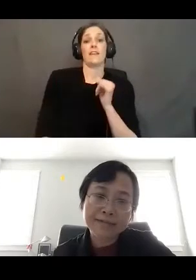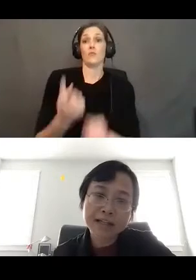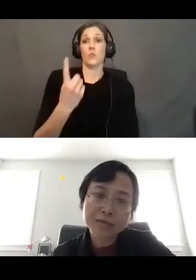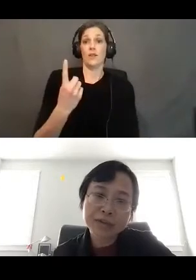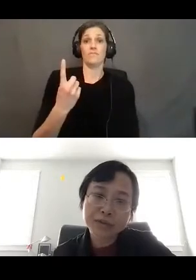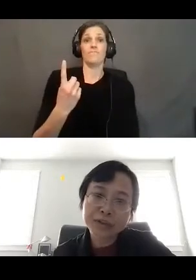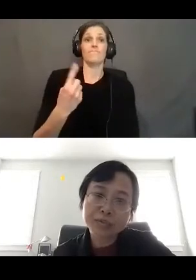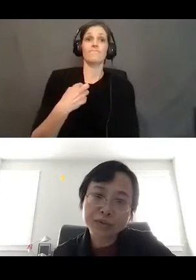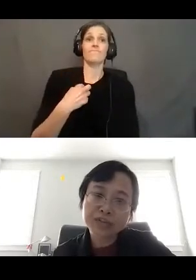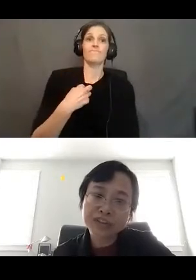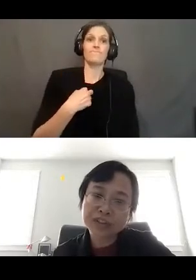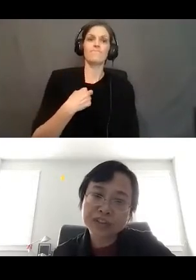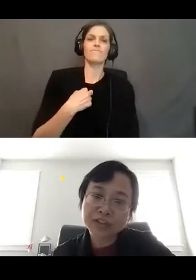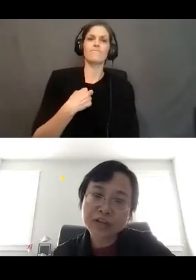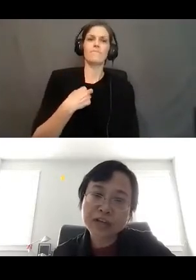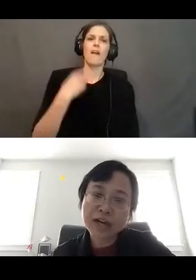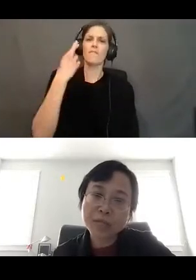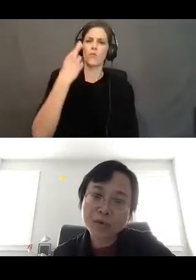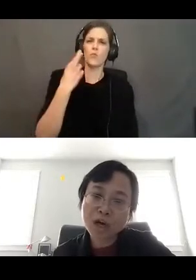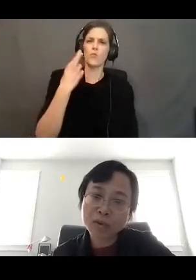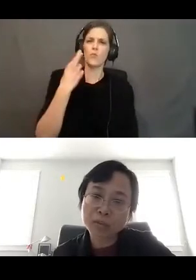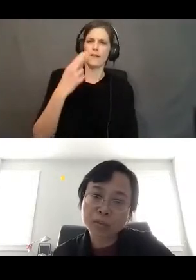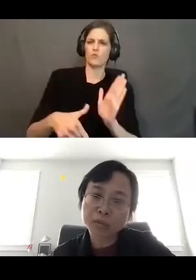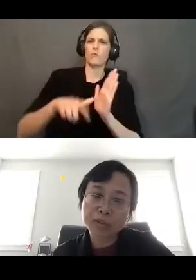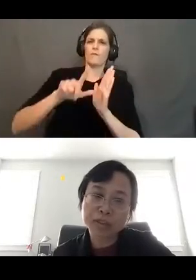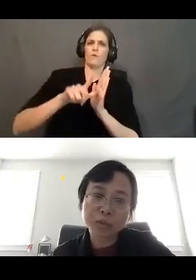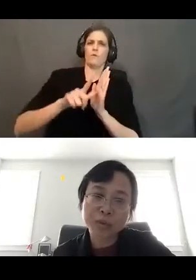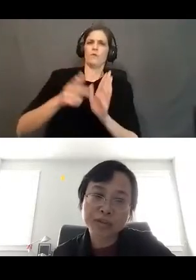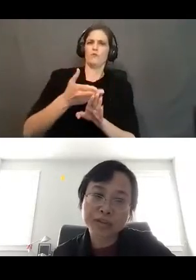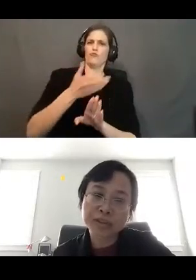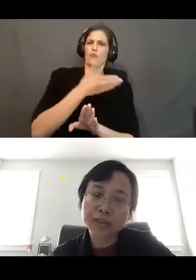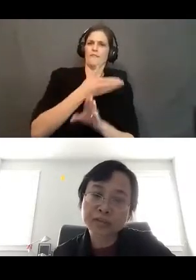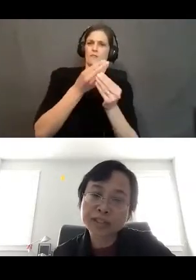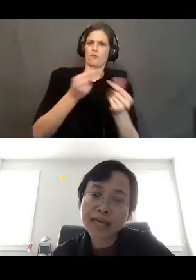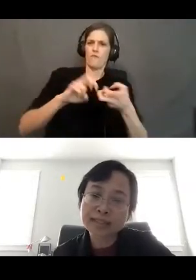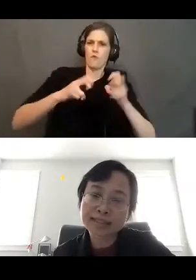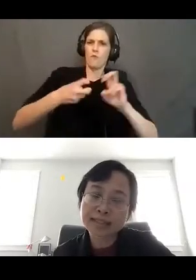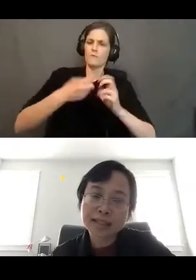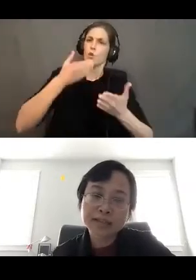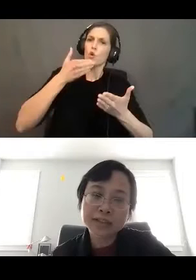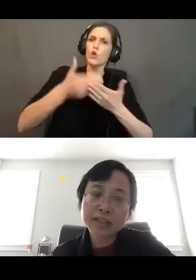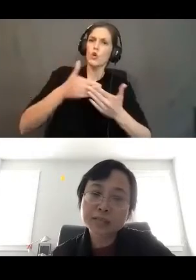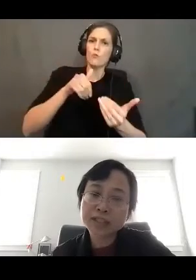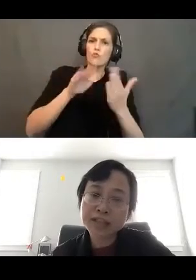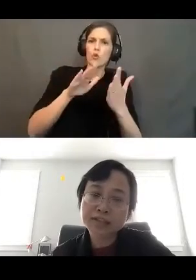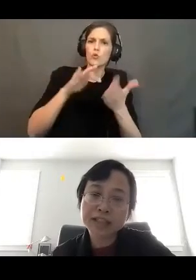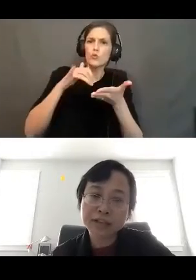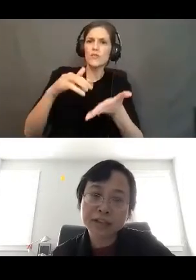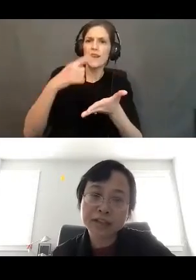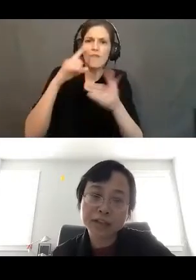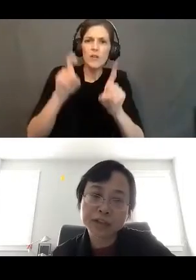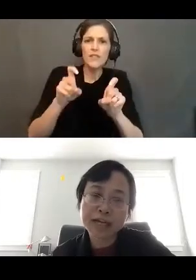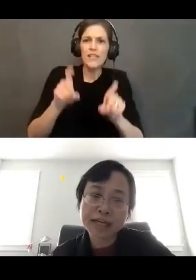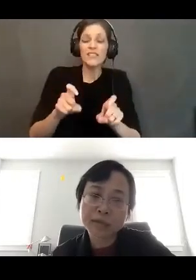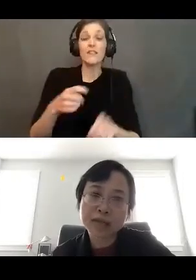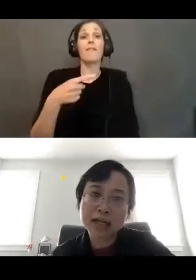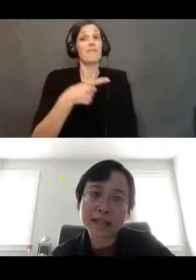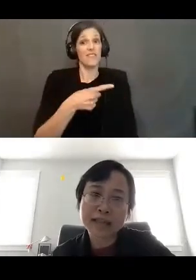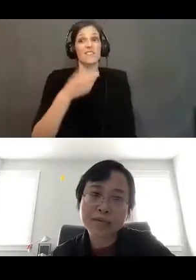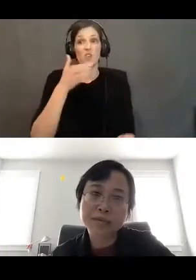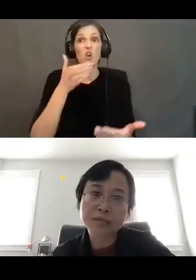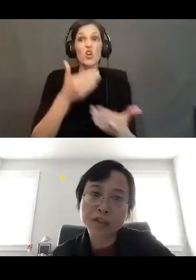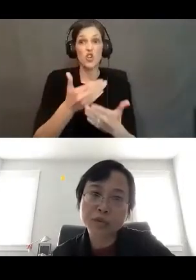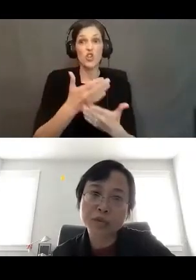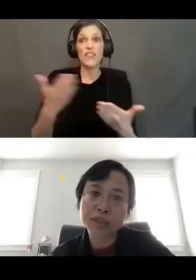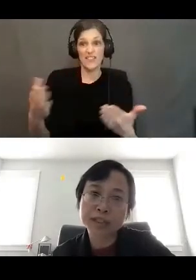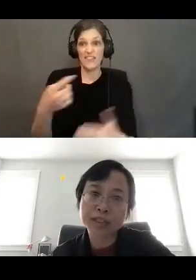I find that reviewing previously solved out problems to be a good way to study for a test. So this is potentially definitely a good item